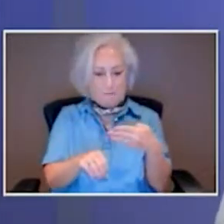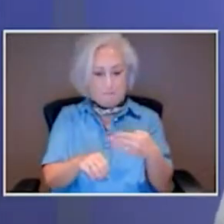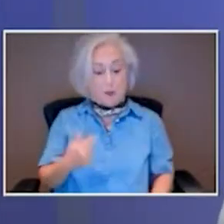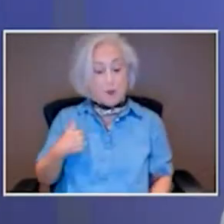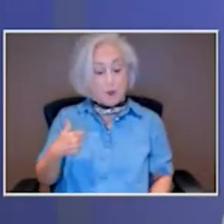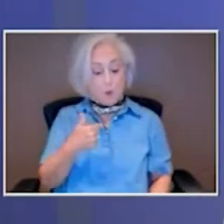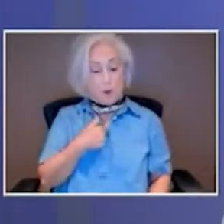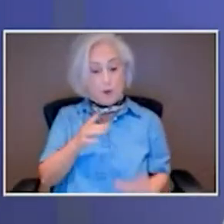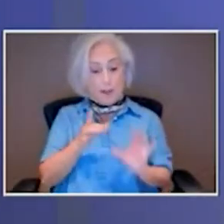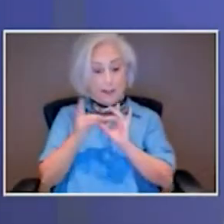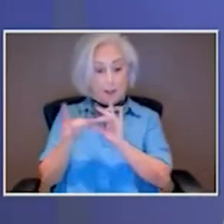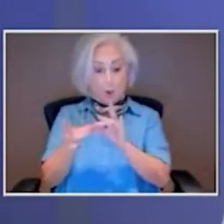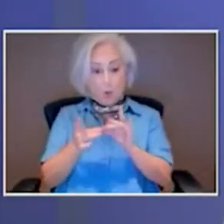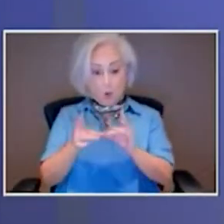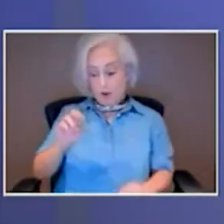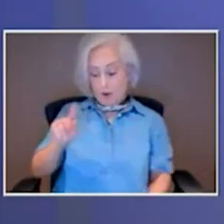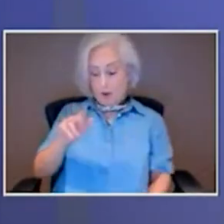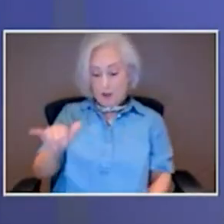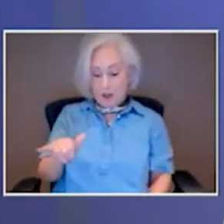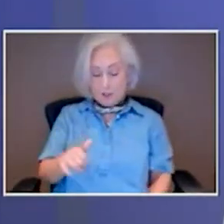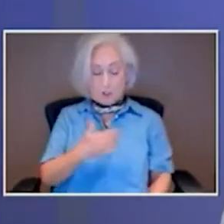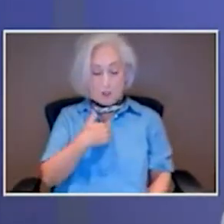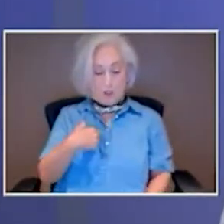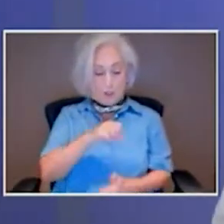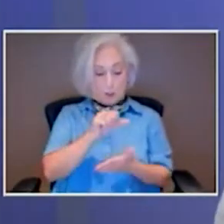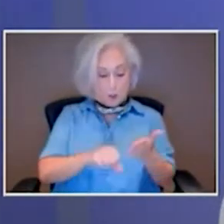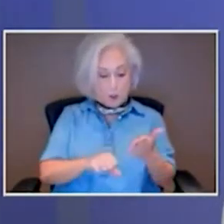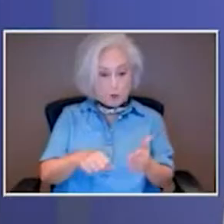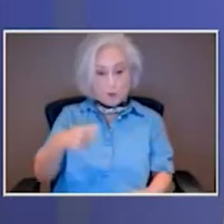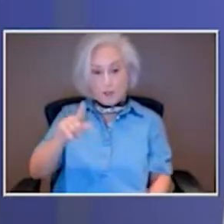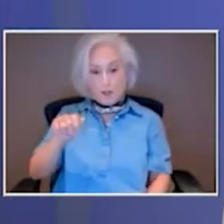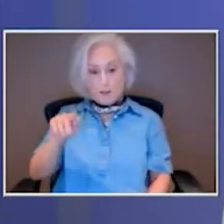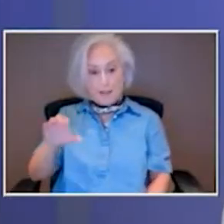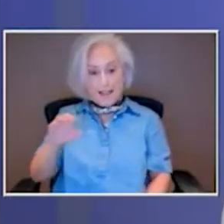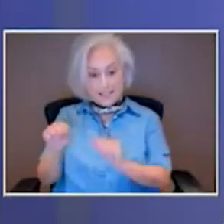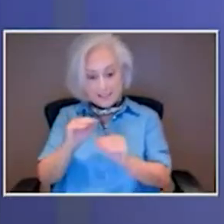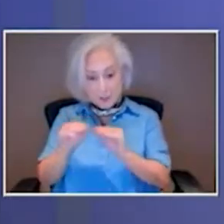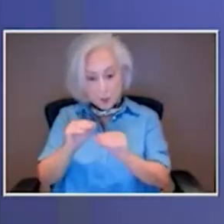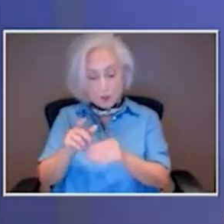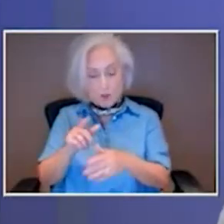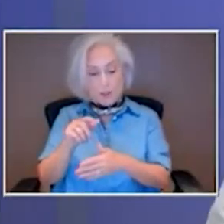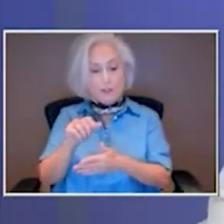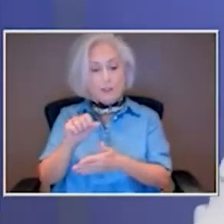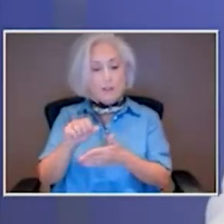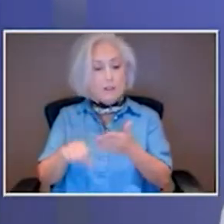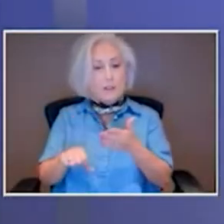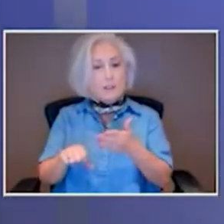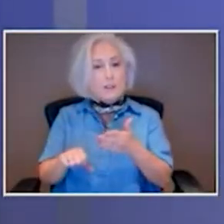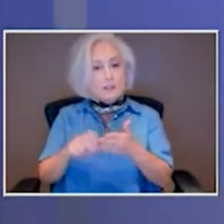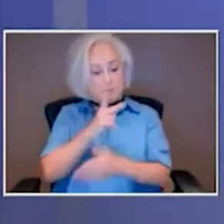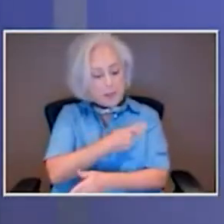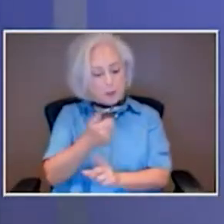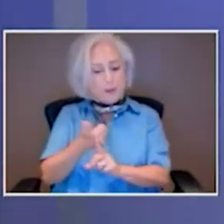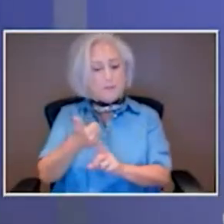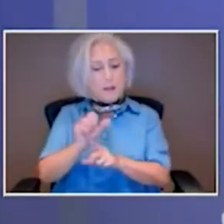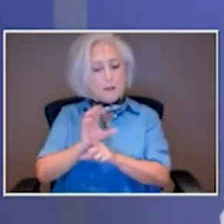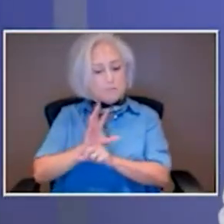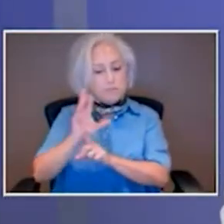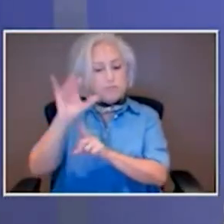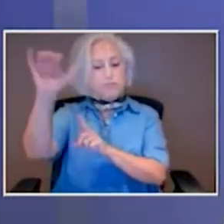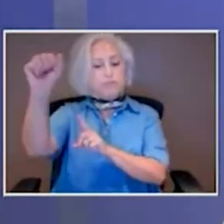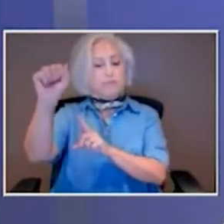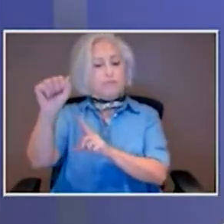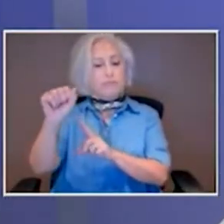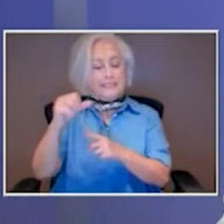together oncology, breast surgery, plastic surgery, that patients thrive. Healing is about body, mind, and community, and we